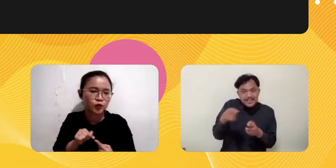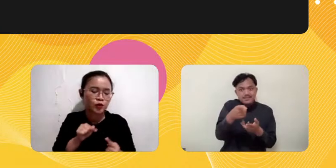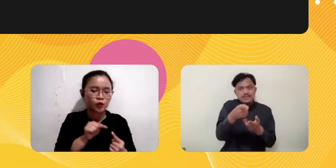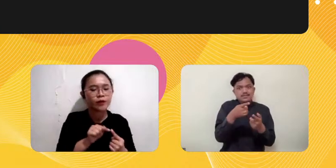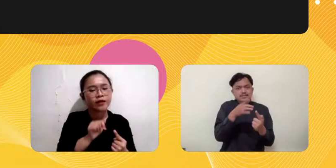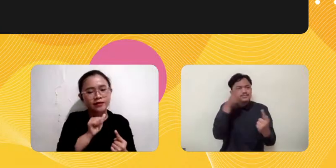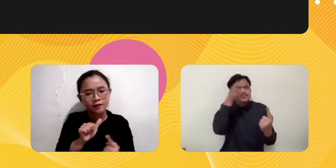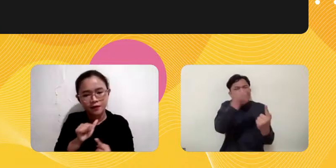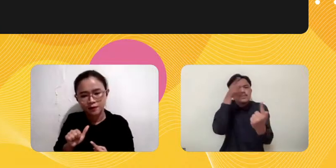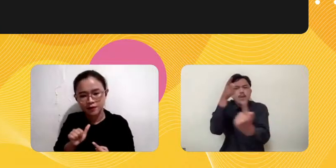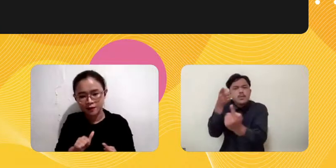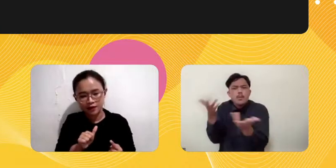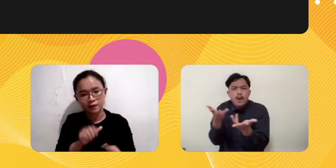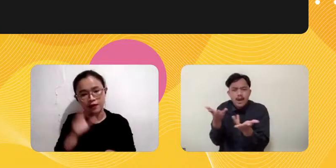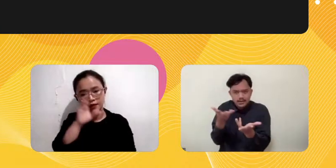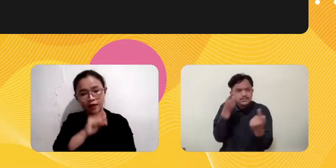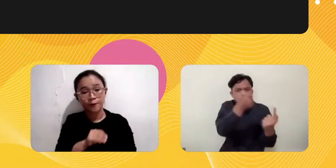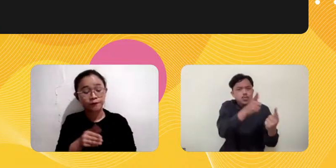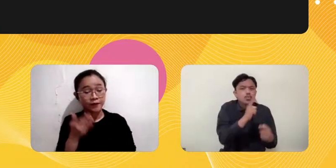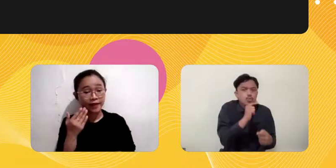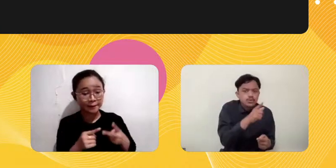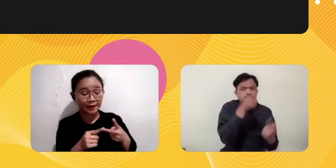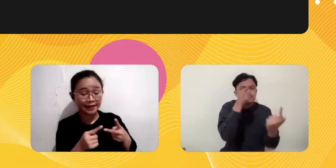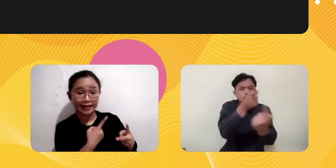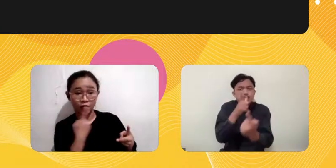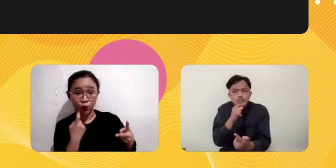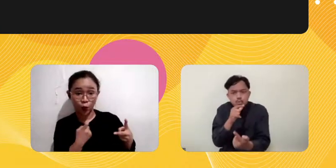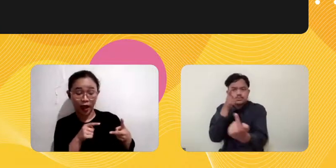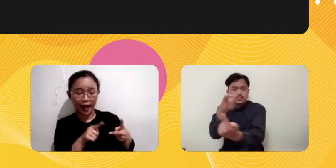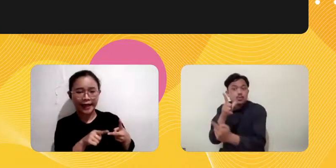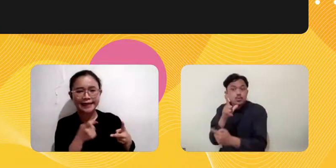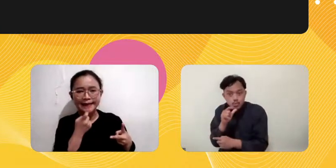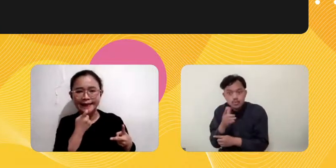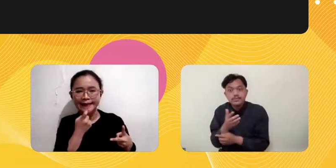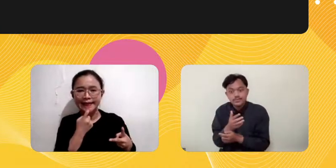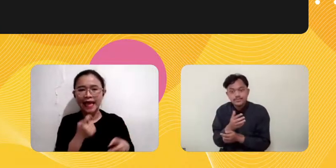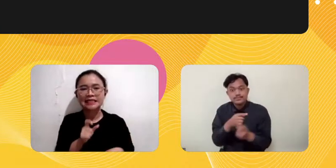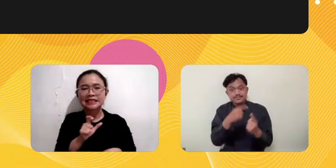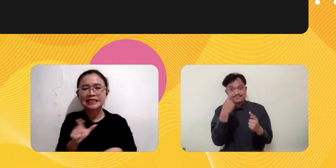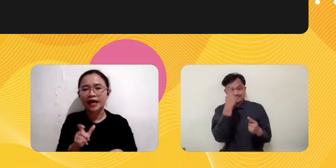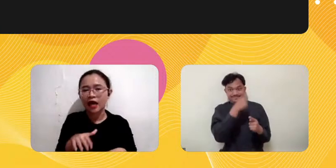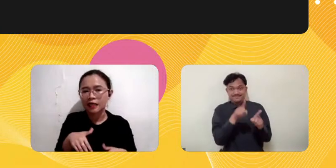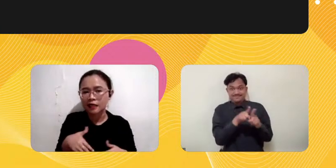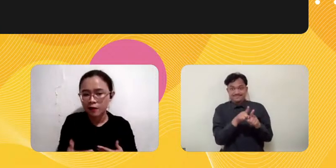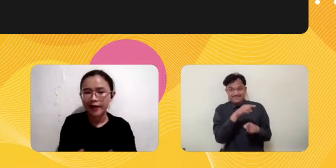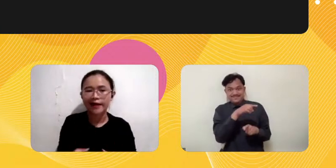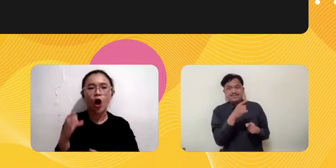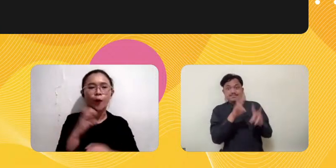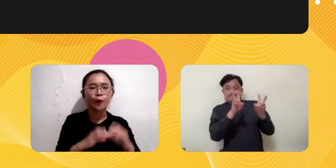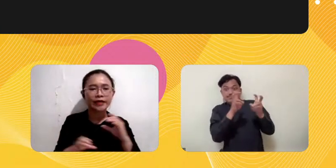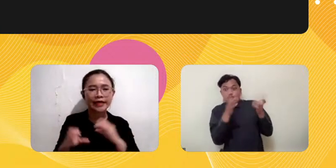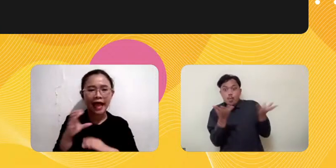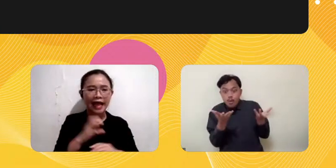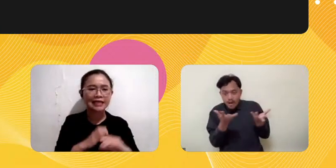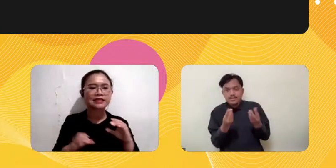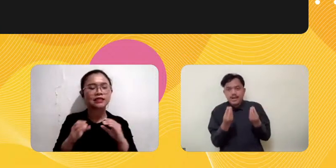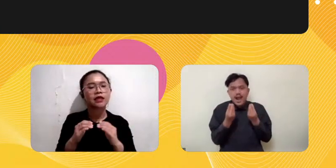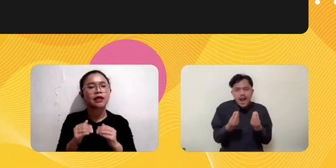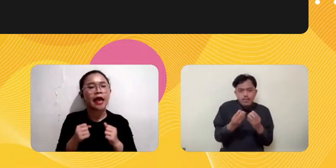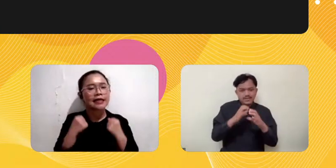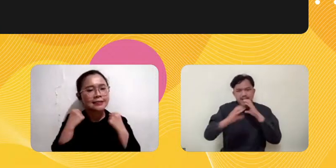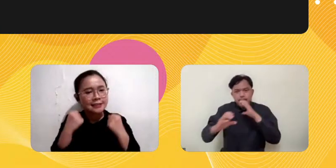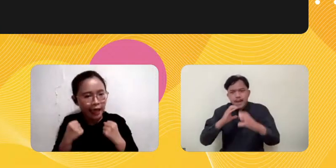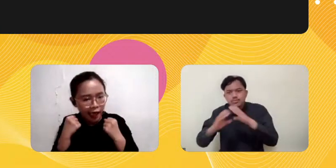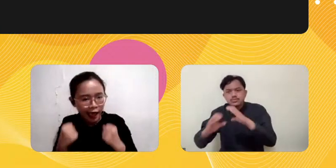them. And then the second question was about how do we balance risk communication with healthy